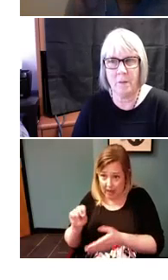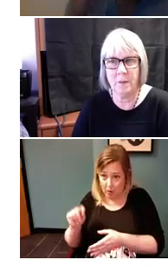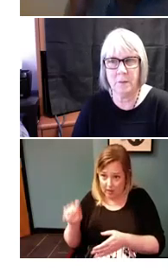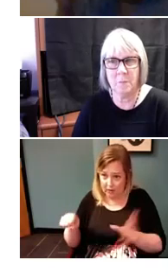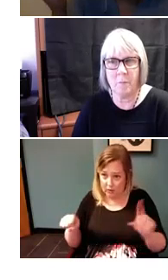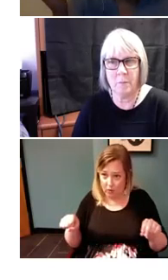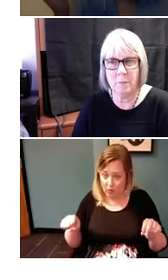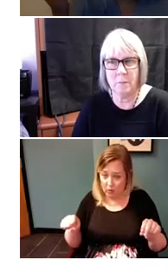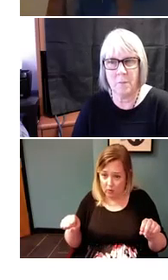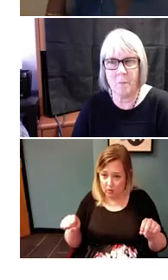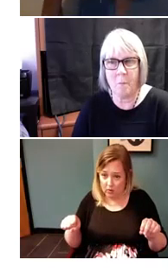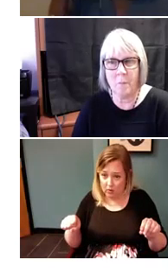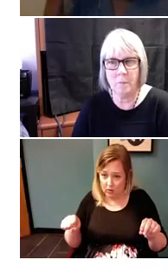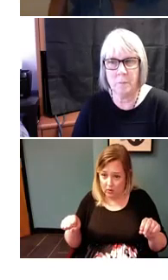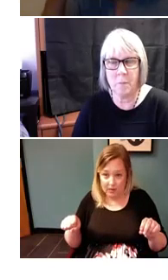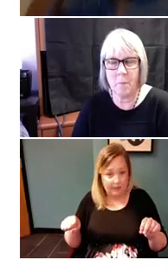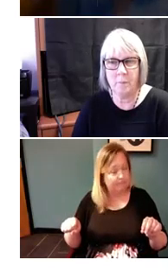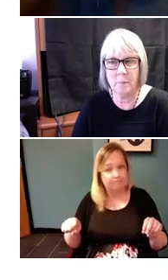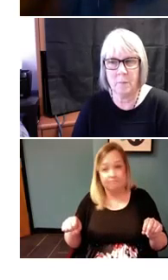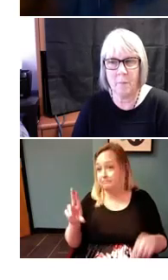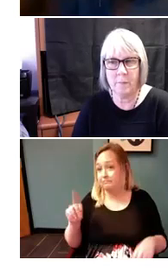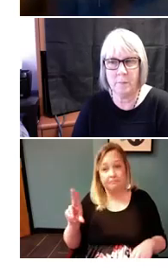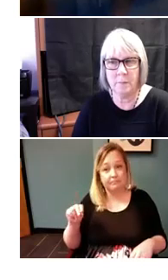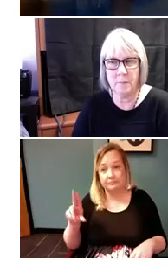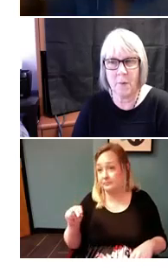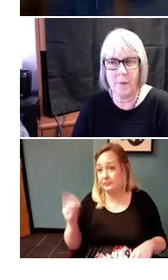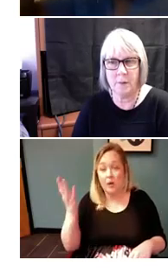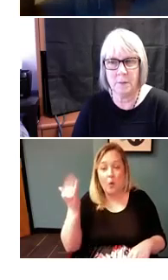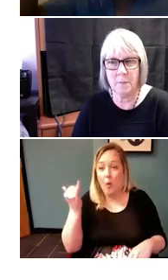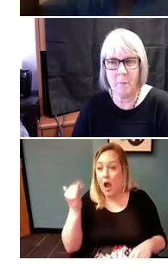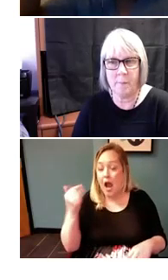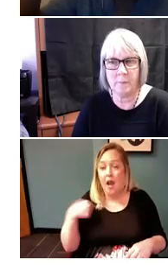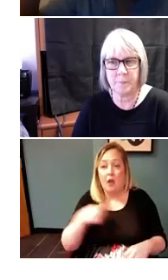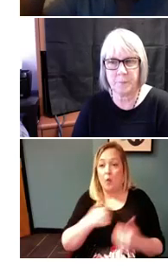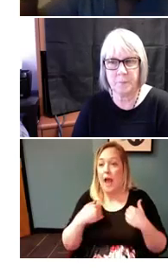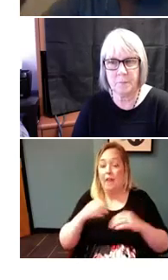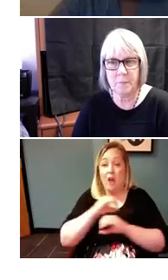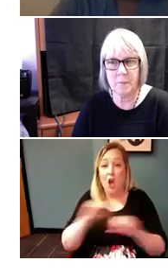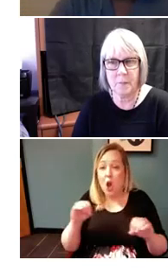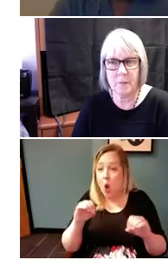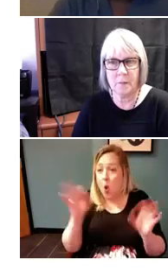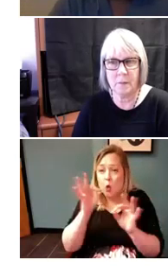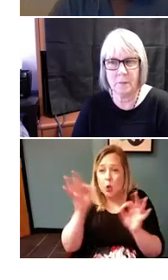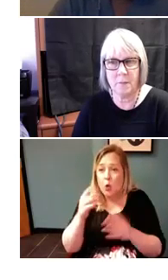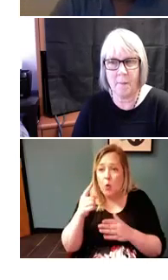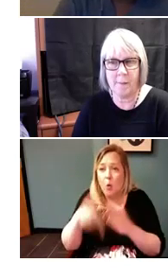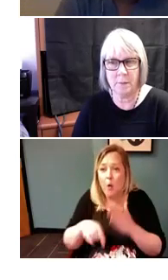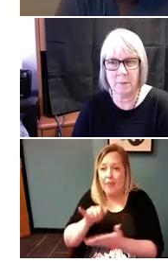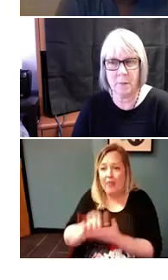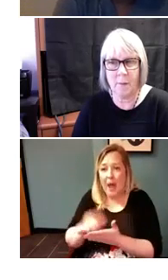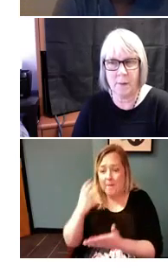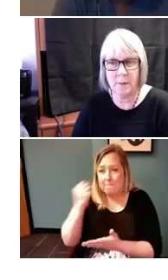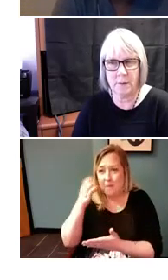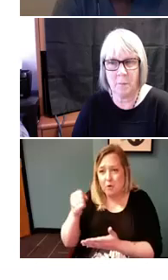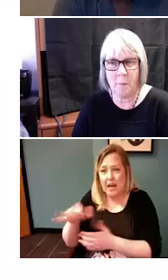Right? We can't, because we have no clue what that memory allocation is, right? So there is no